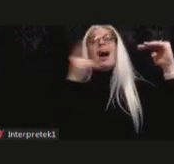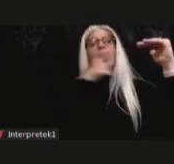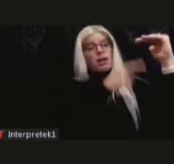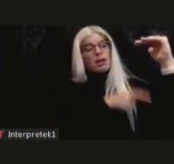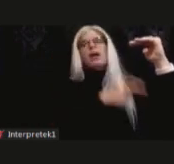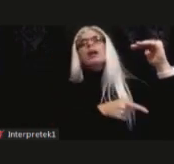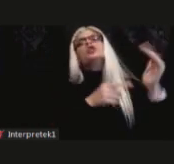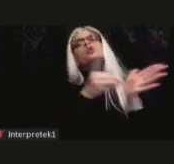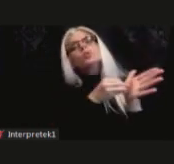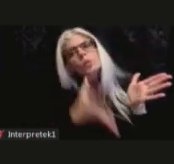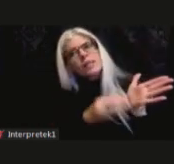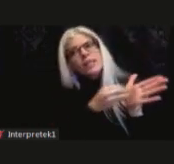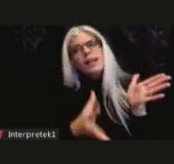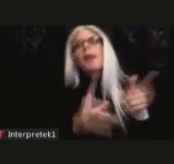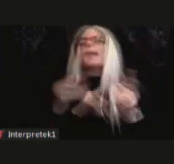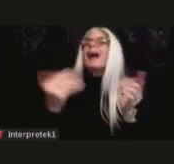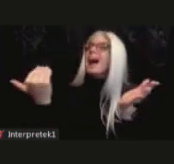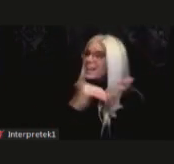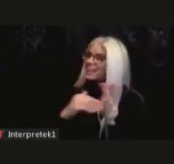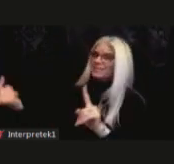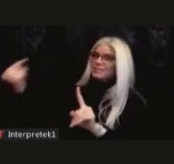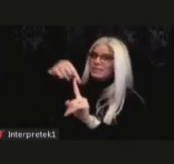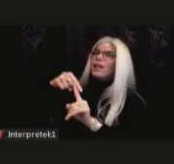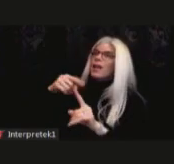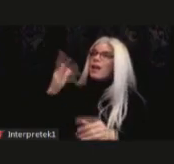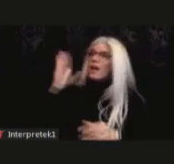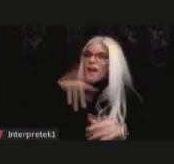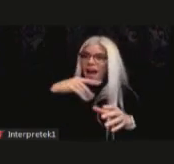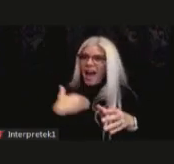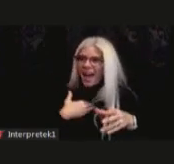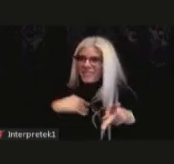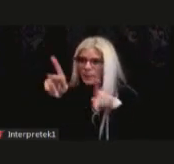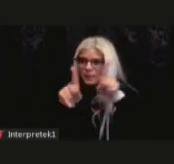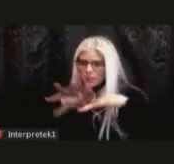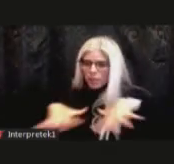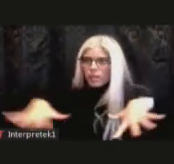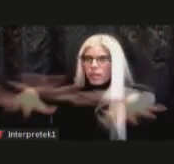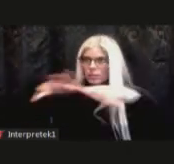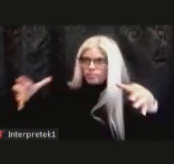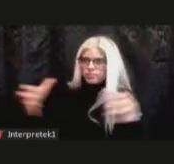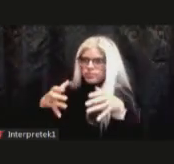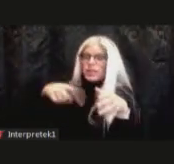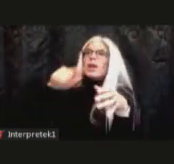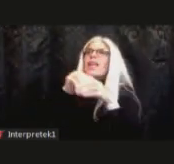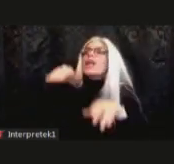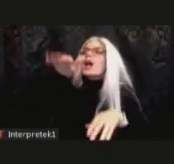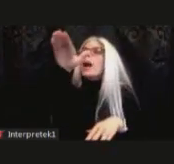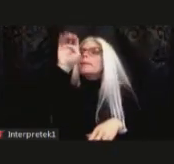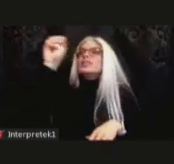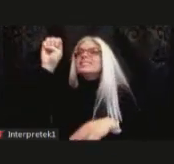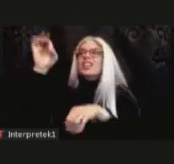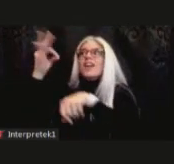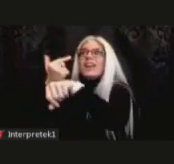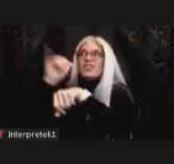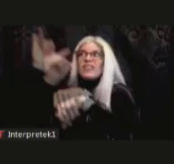are often not, like they are clustered around the campus, but also in Upper East Gainesville. So this is a lot of long-term residents as well.